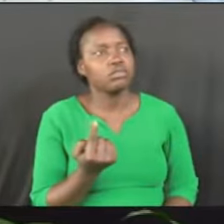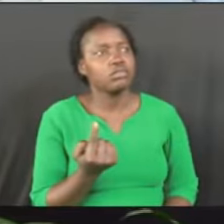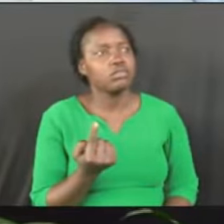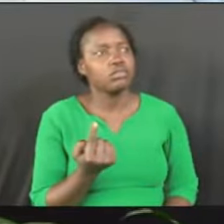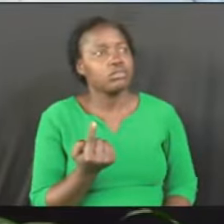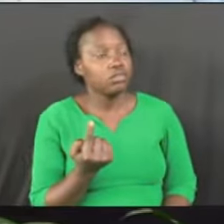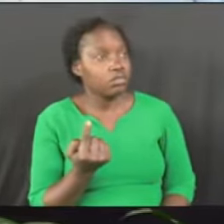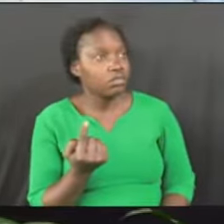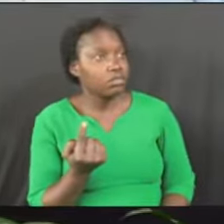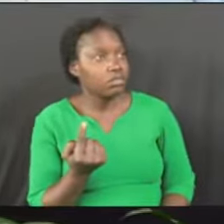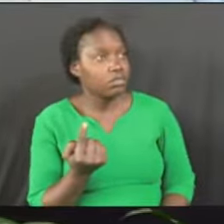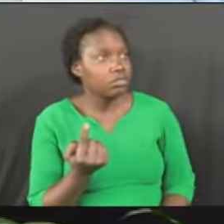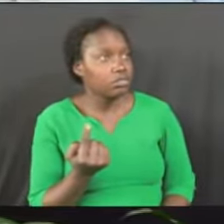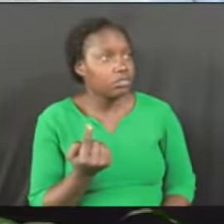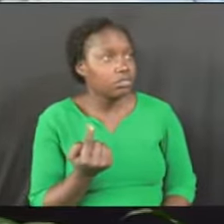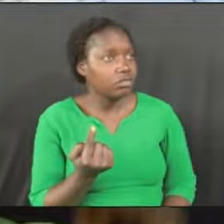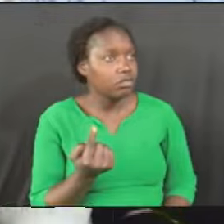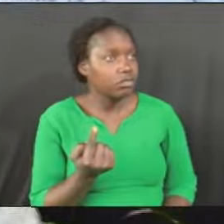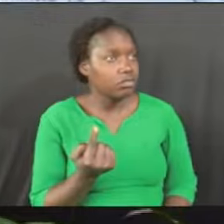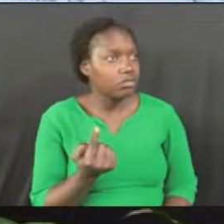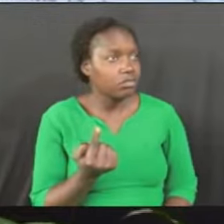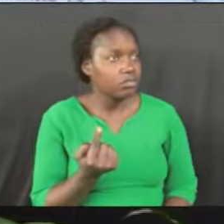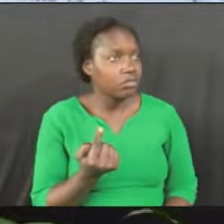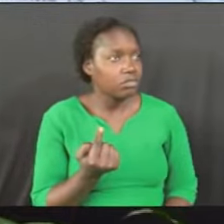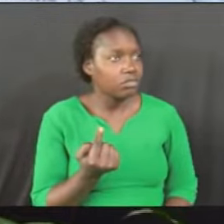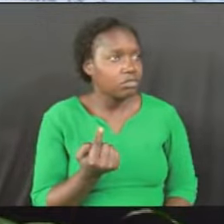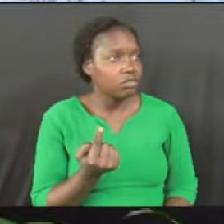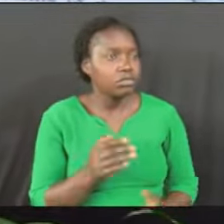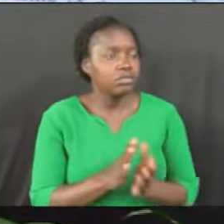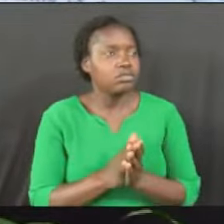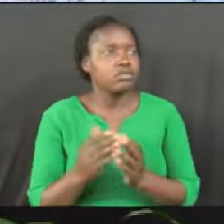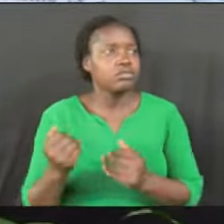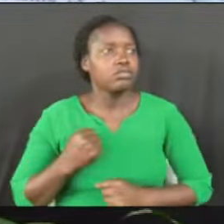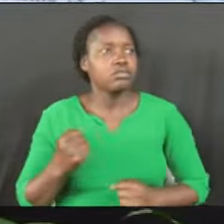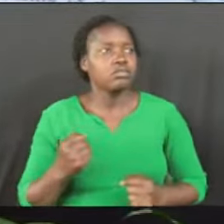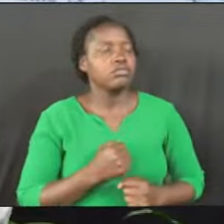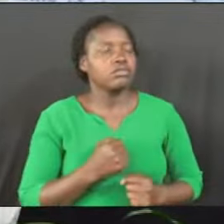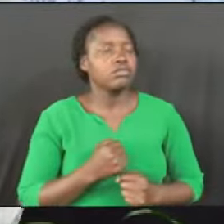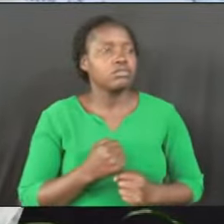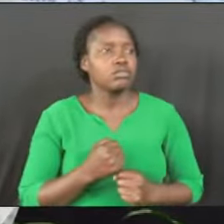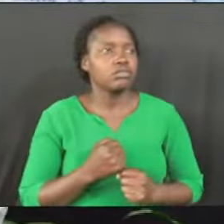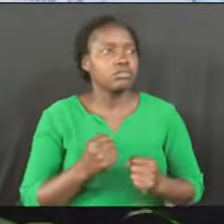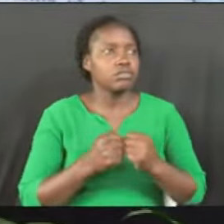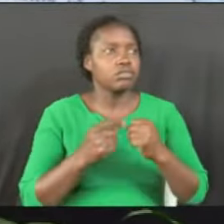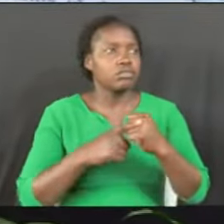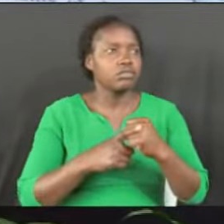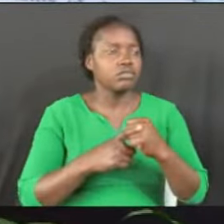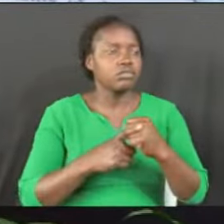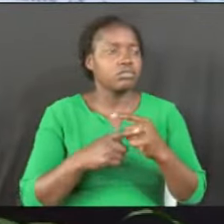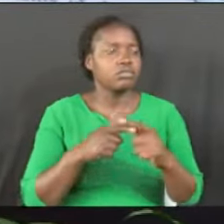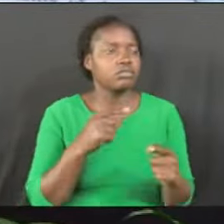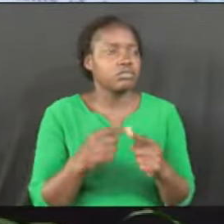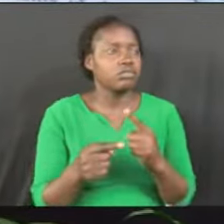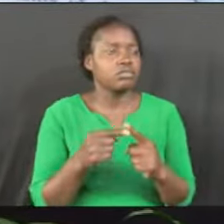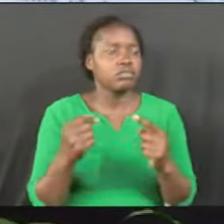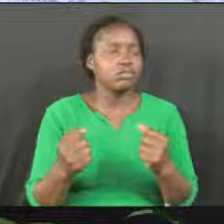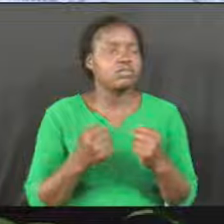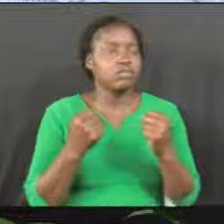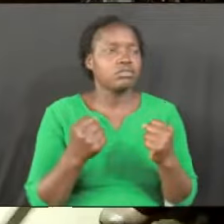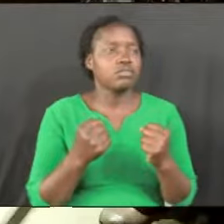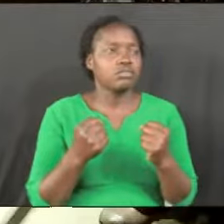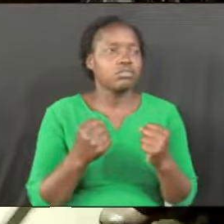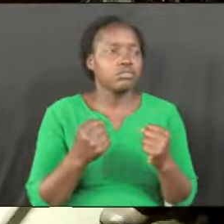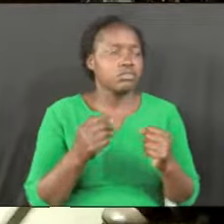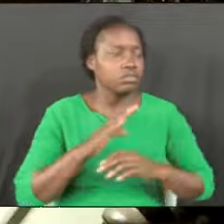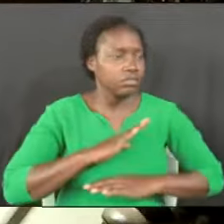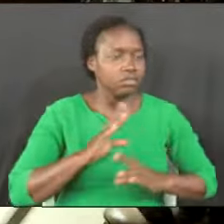Lord. Herod finds these 16 soldiers. He kills them, as you know, because he has power